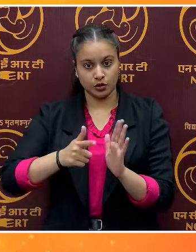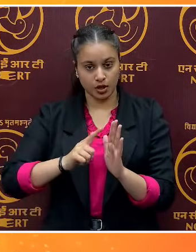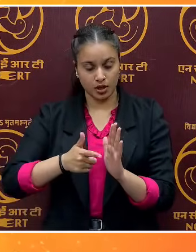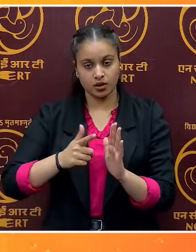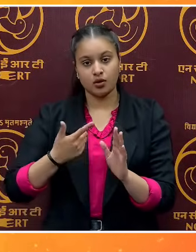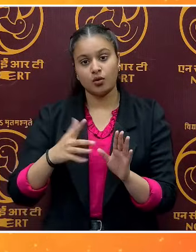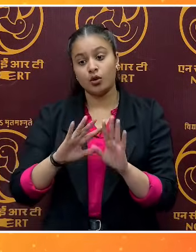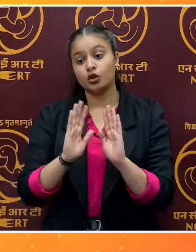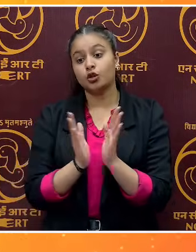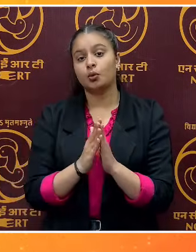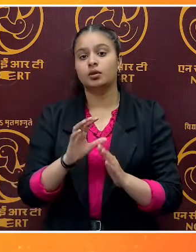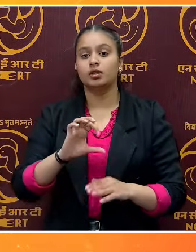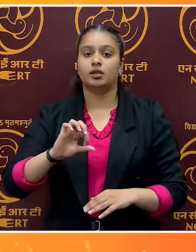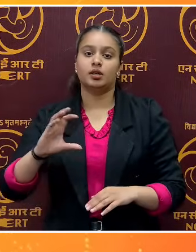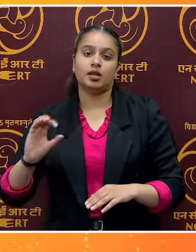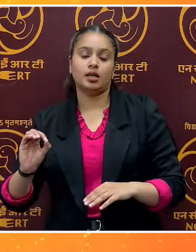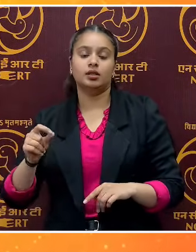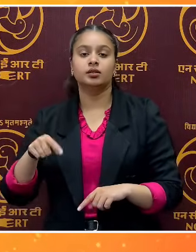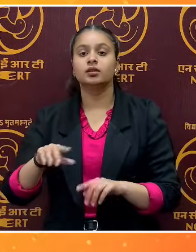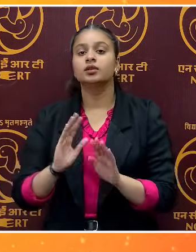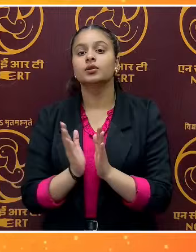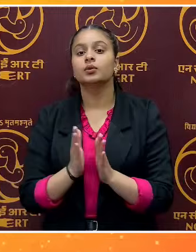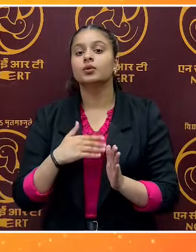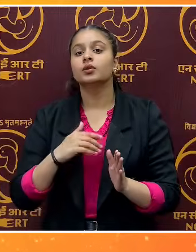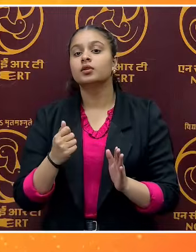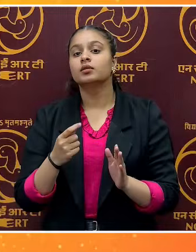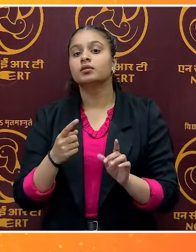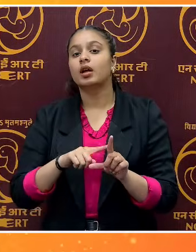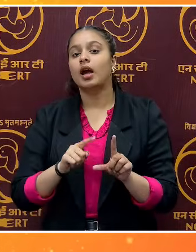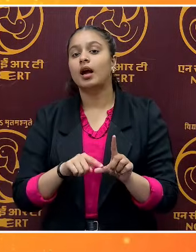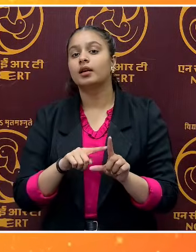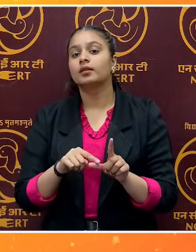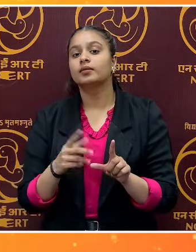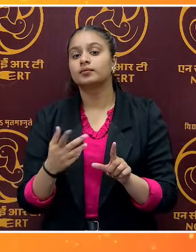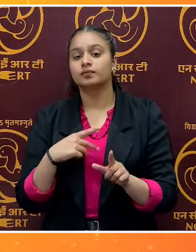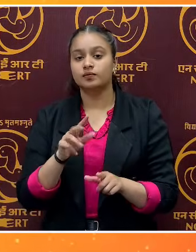hole was 90. So, how much should be this angle? It should be